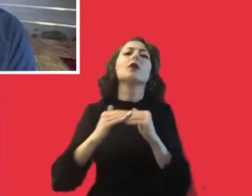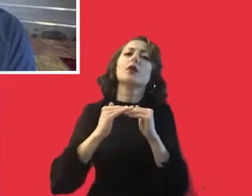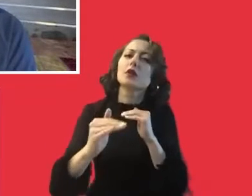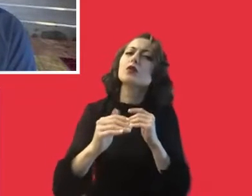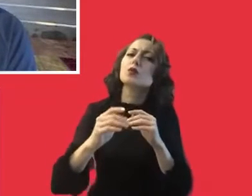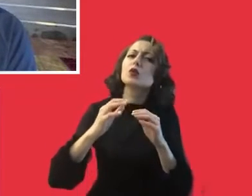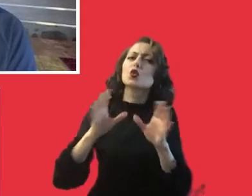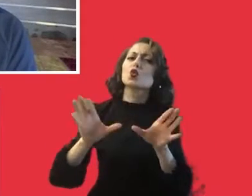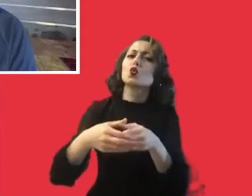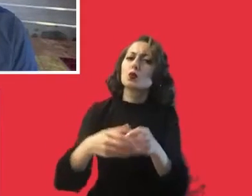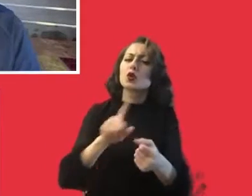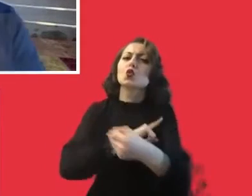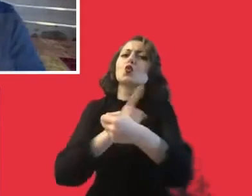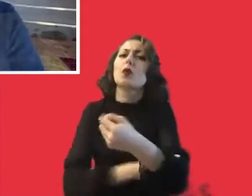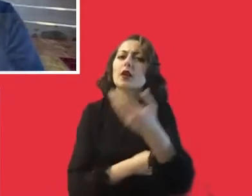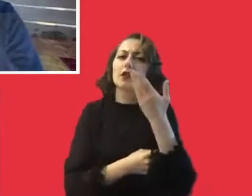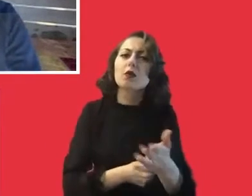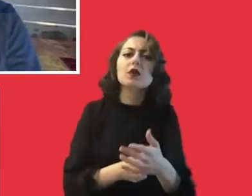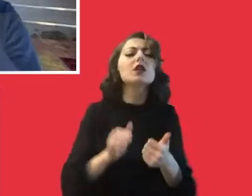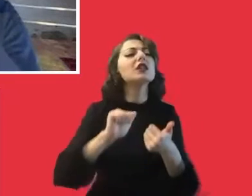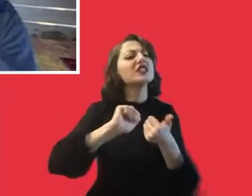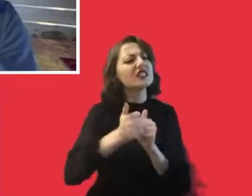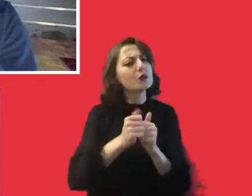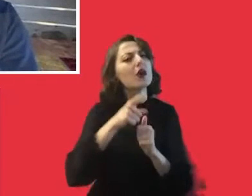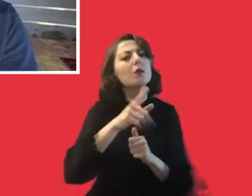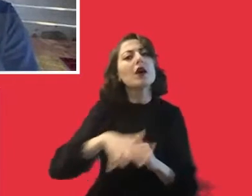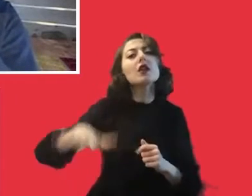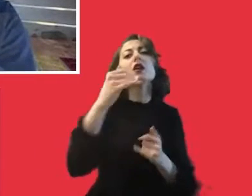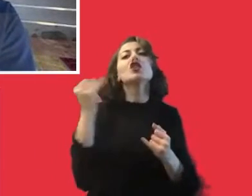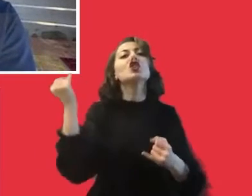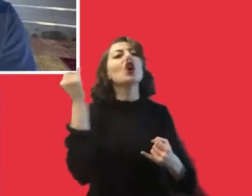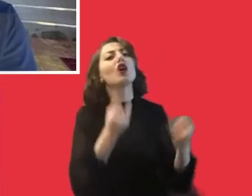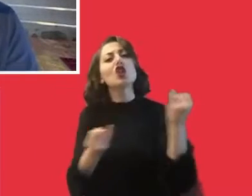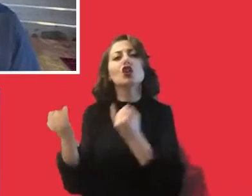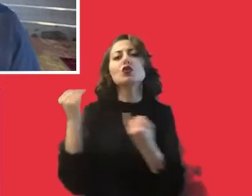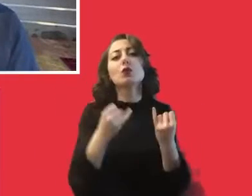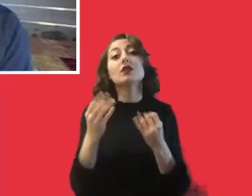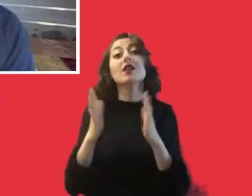are trying to empower the groups, and also we want to